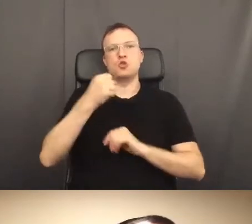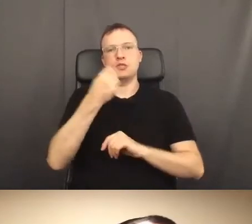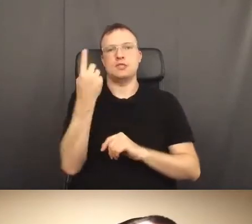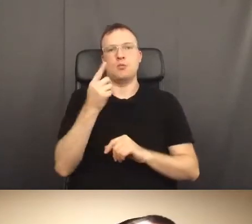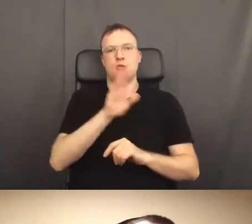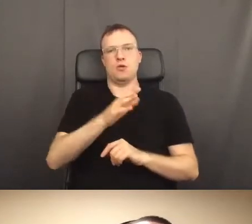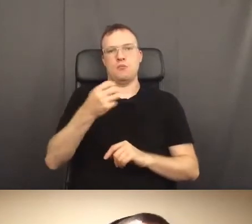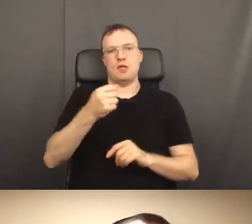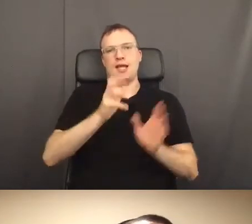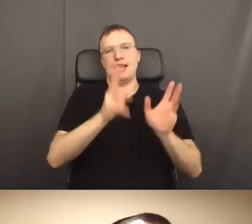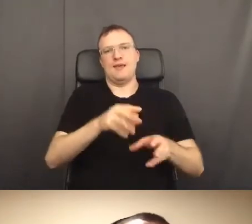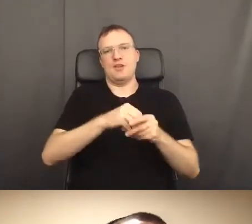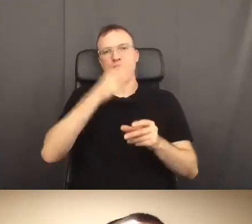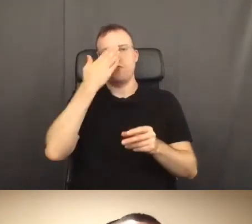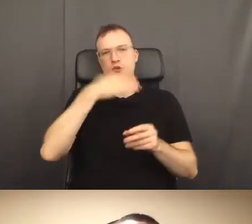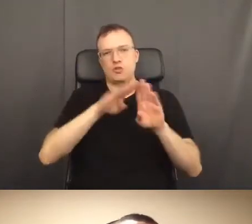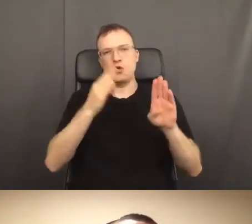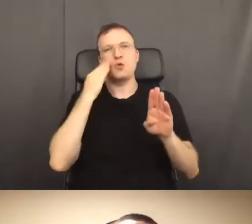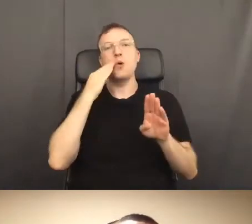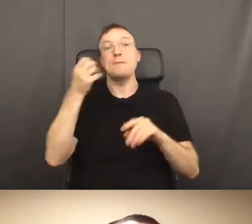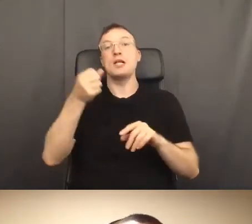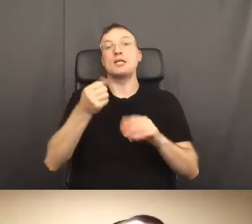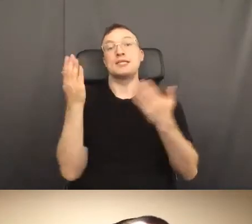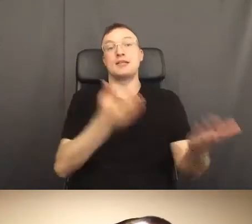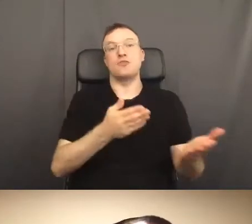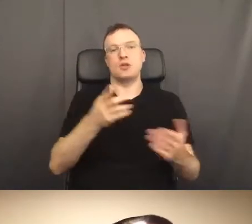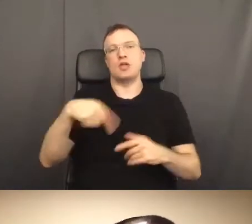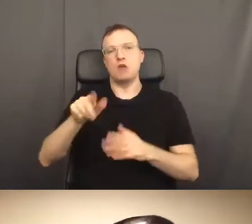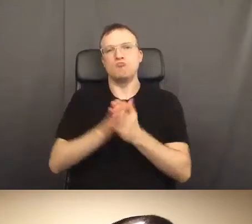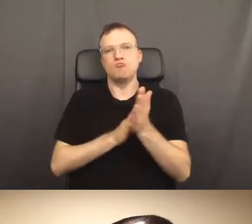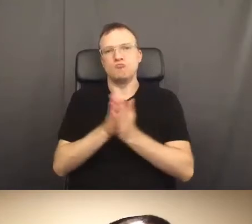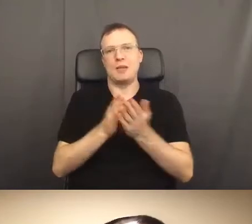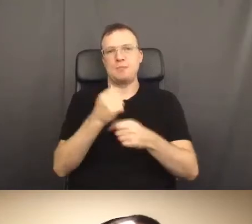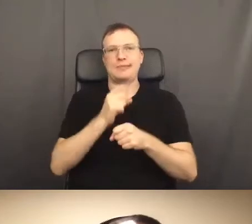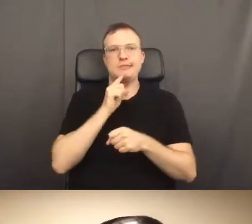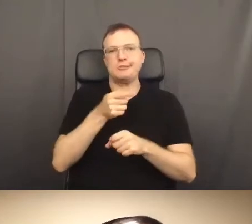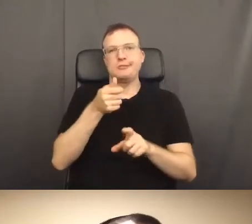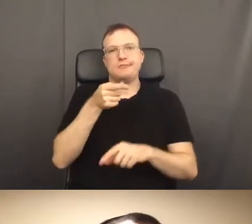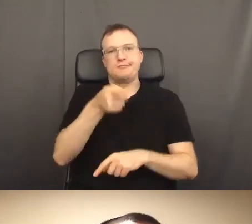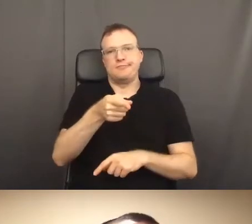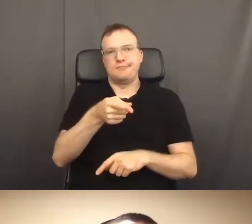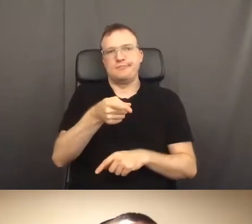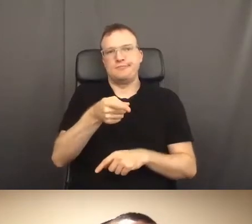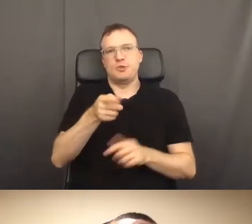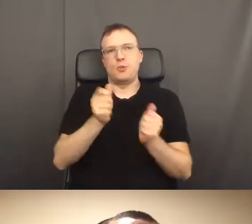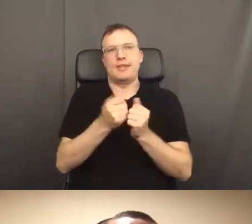was left at the door, like the milk delivery. So they want to be careful with his public appearance and